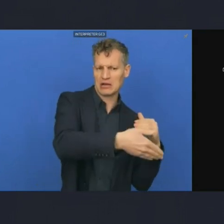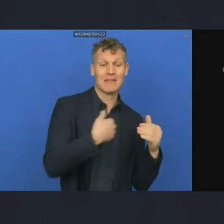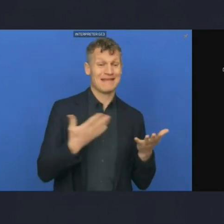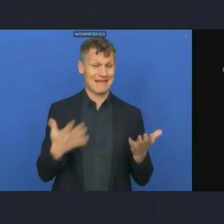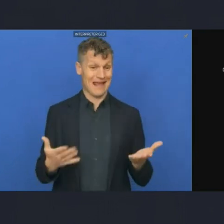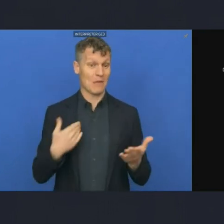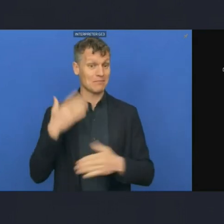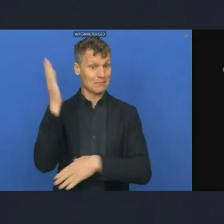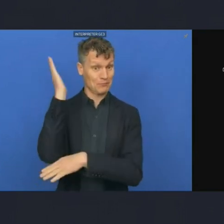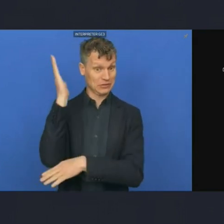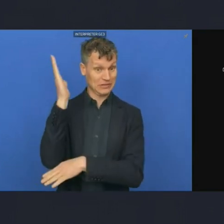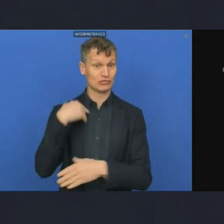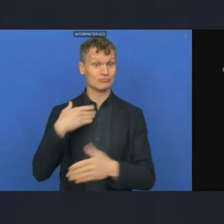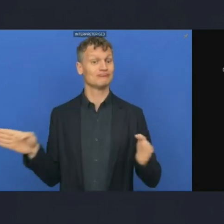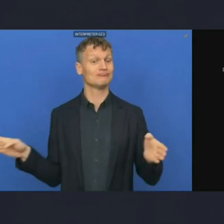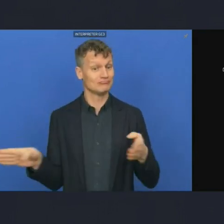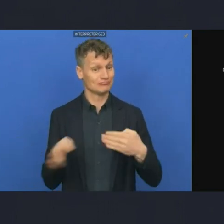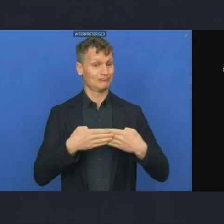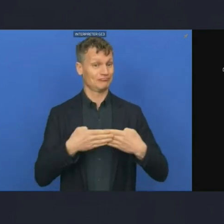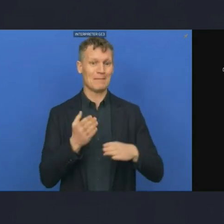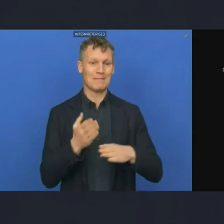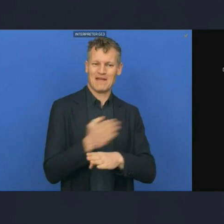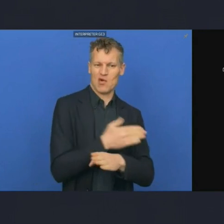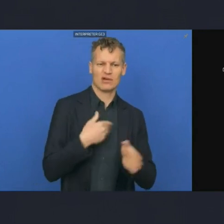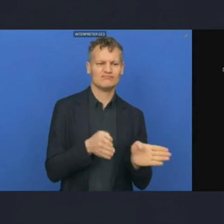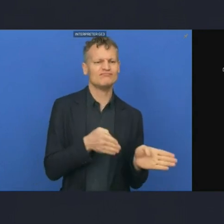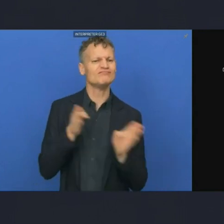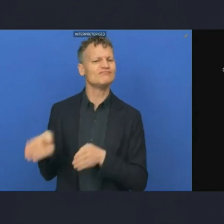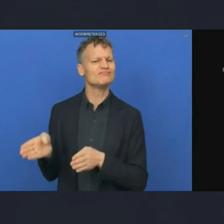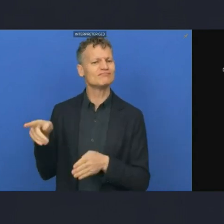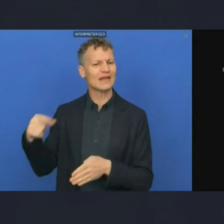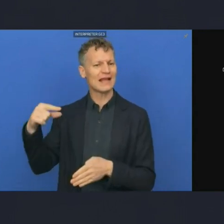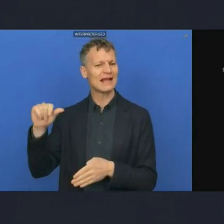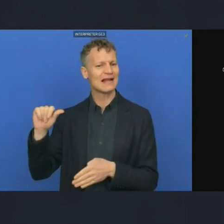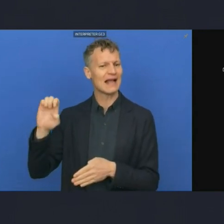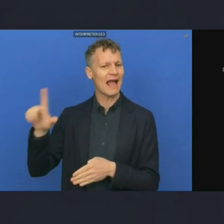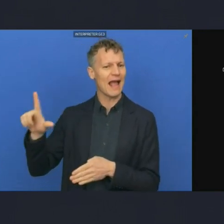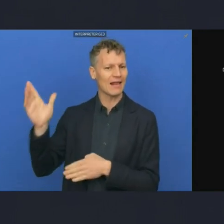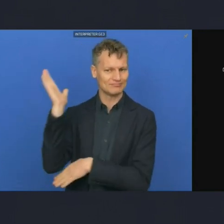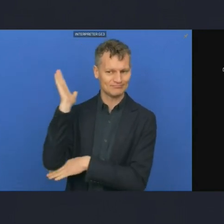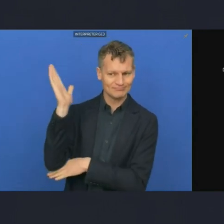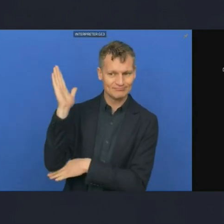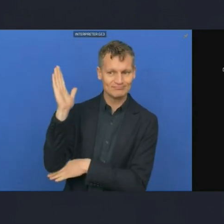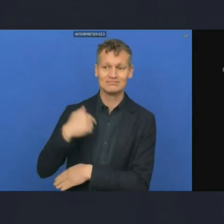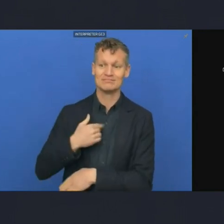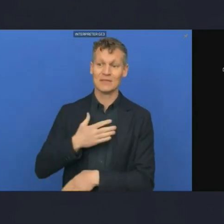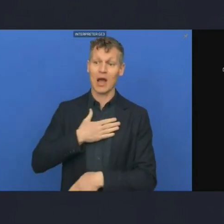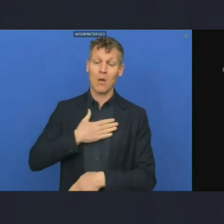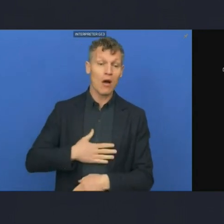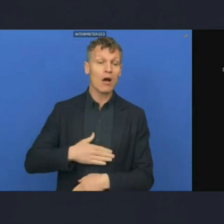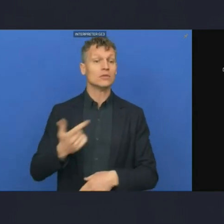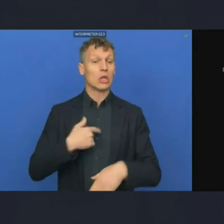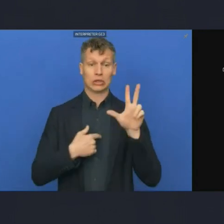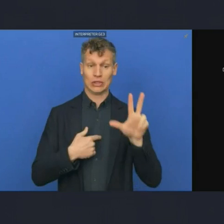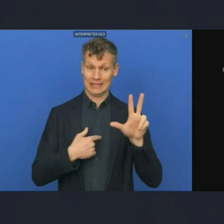I give the floor to Gael, I will just like to pass three messages. So